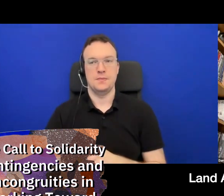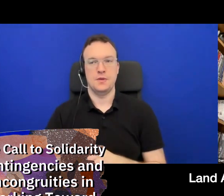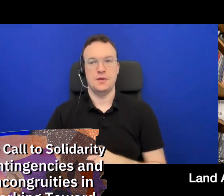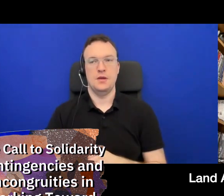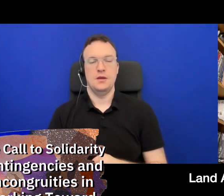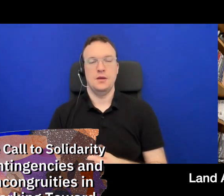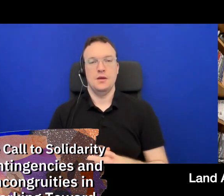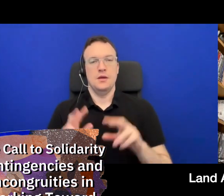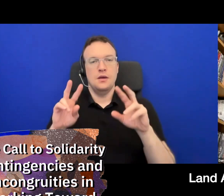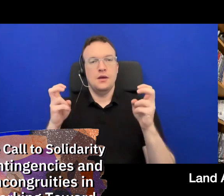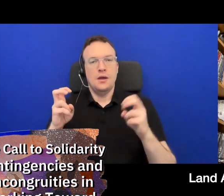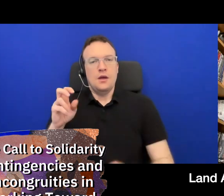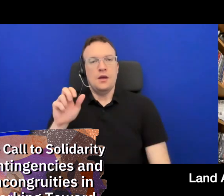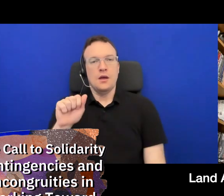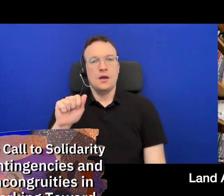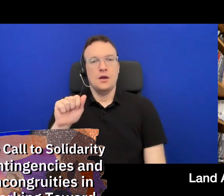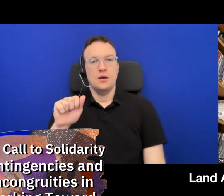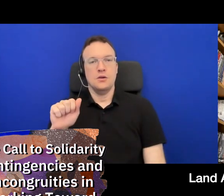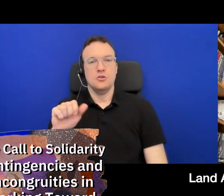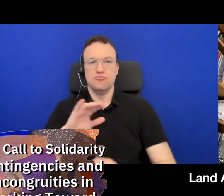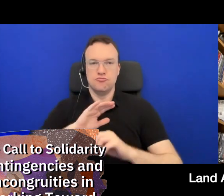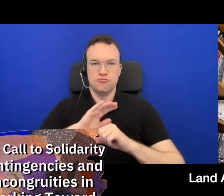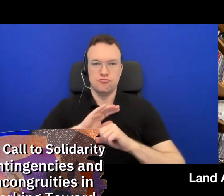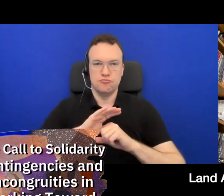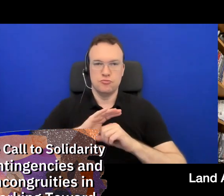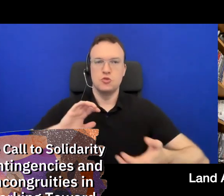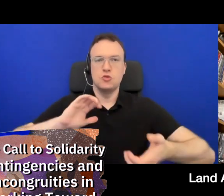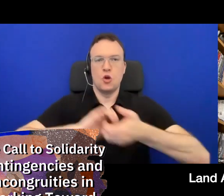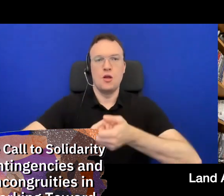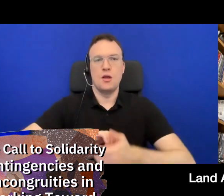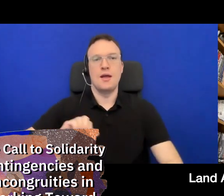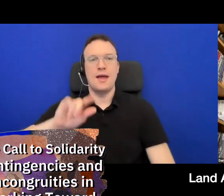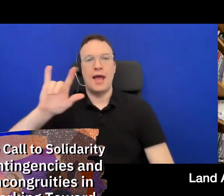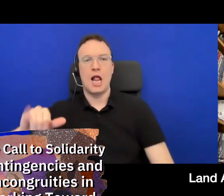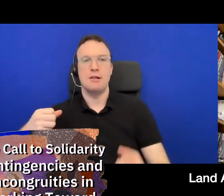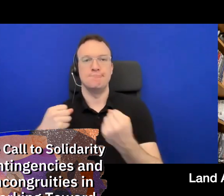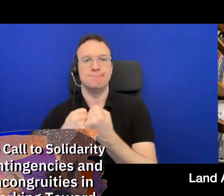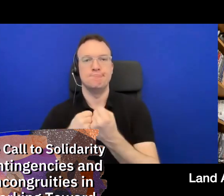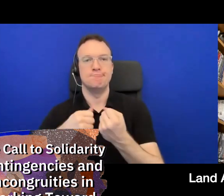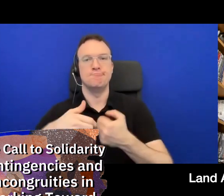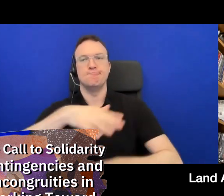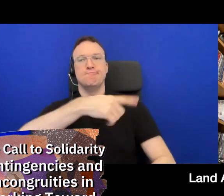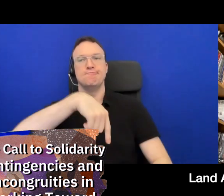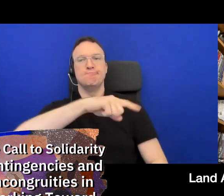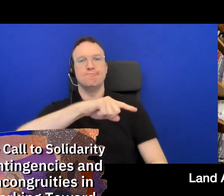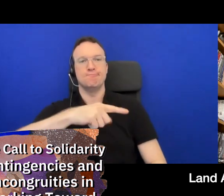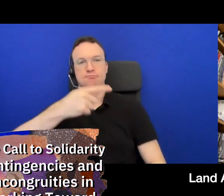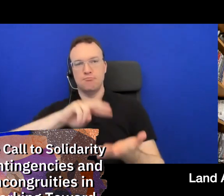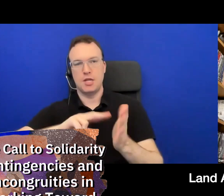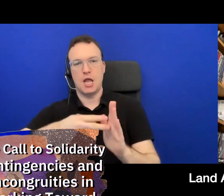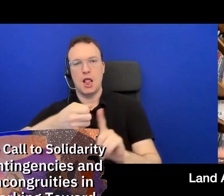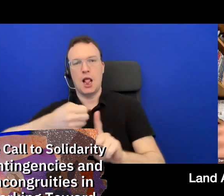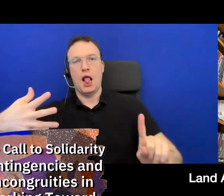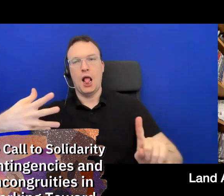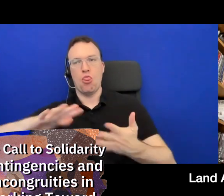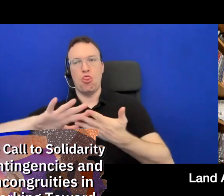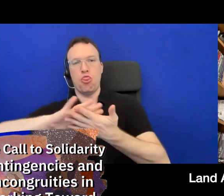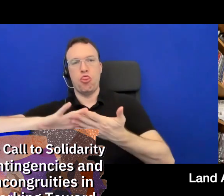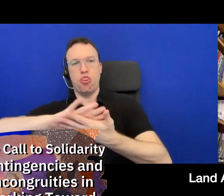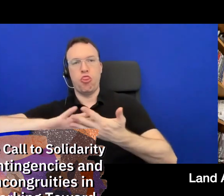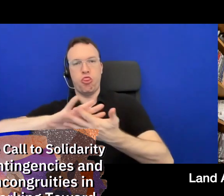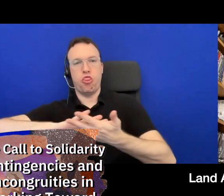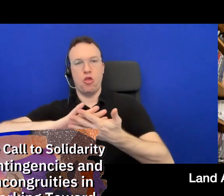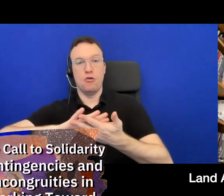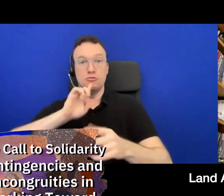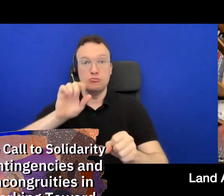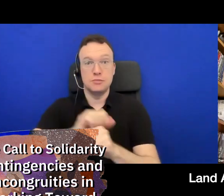Quote, allies to solidarity are usually vague about what solidarity entails and abstracted from the realities